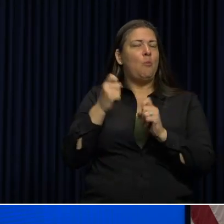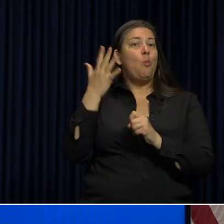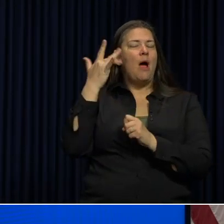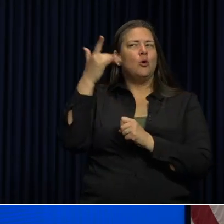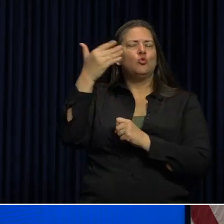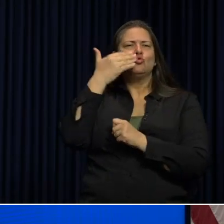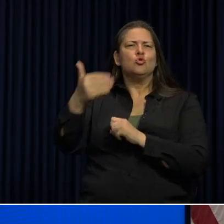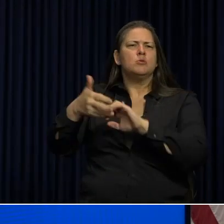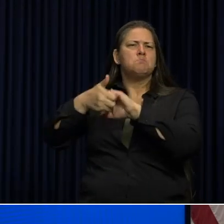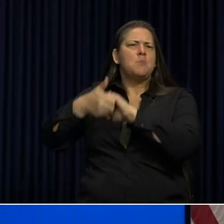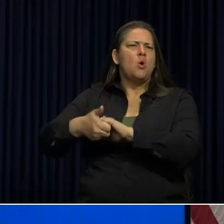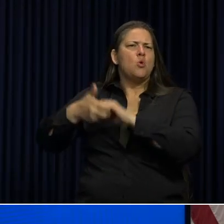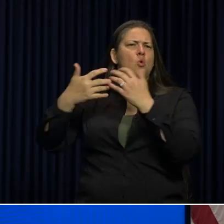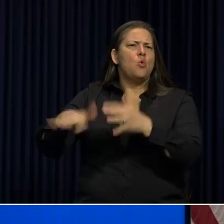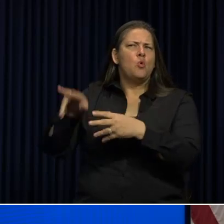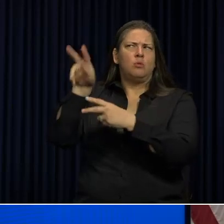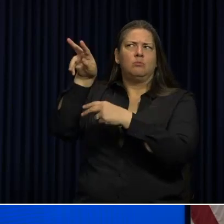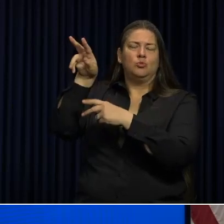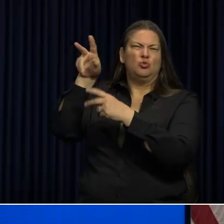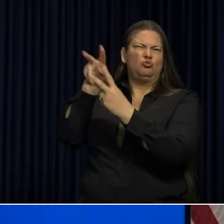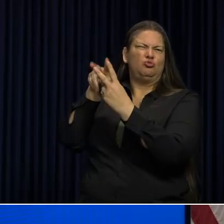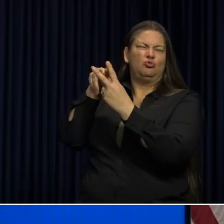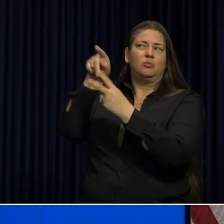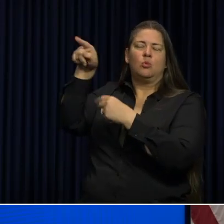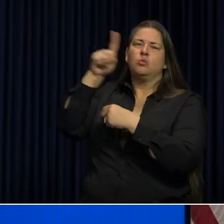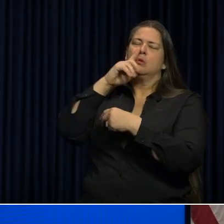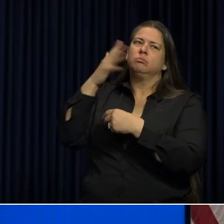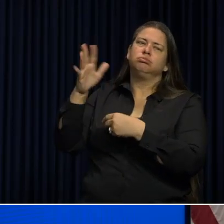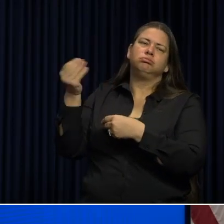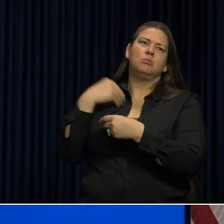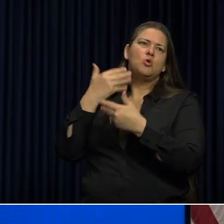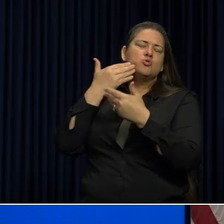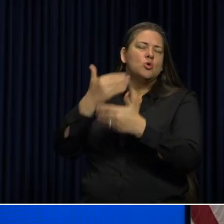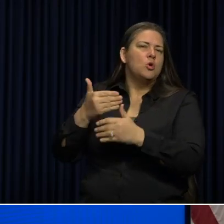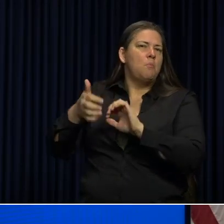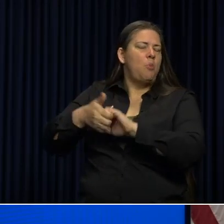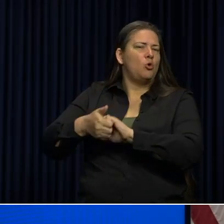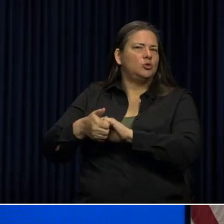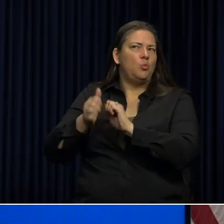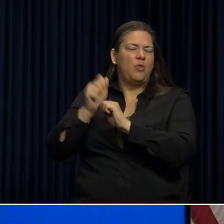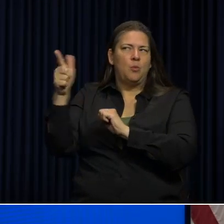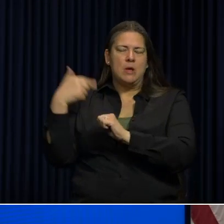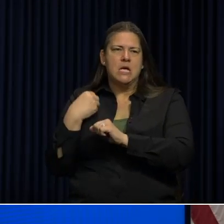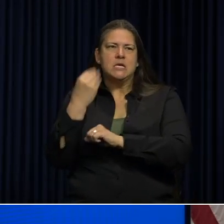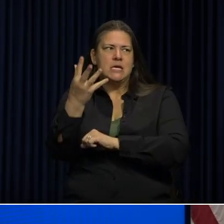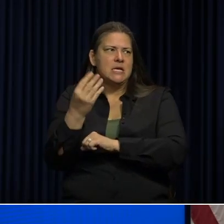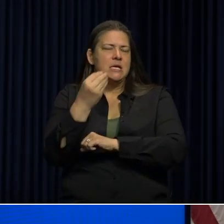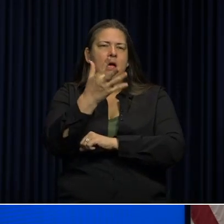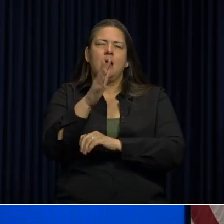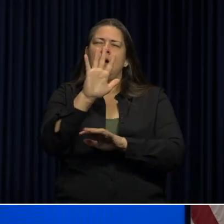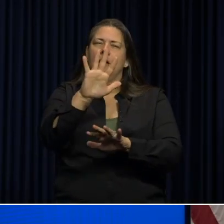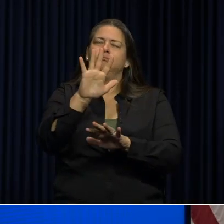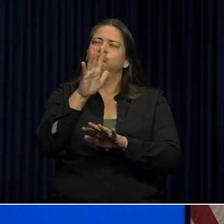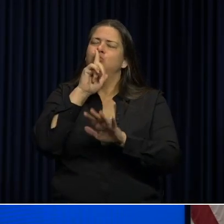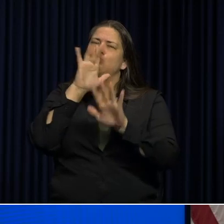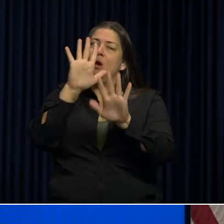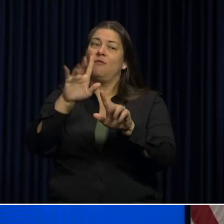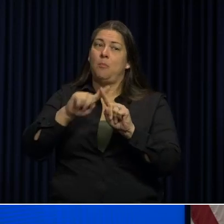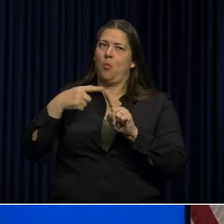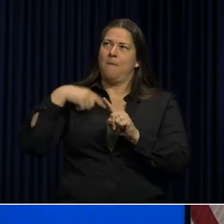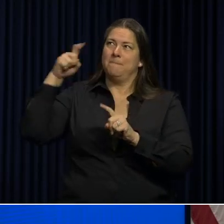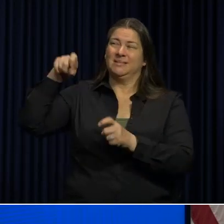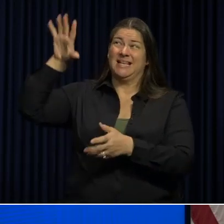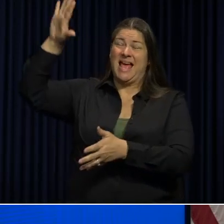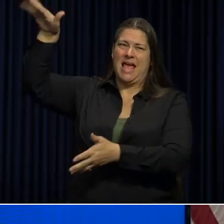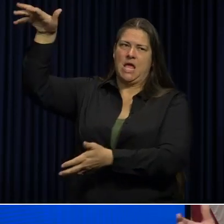And we're seeing more go out on a daily basis. But the other thing that we've got to do right now is we have got to stockpile enough for a second